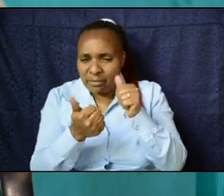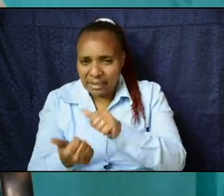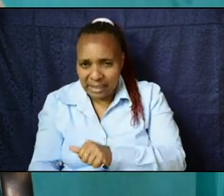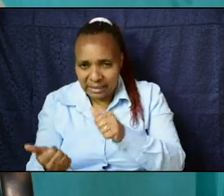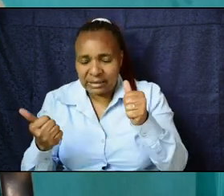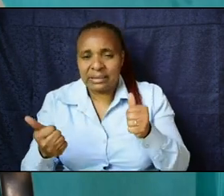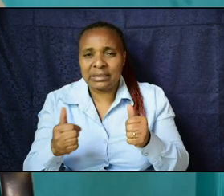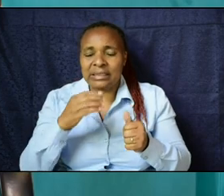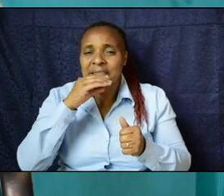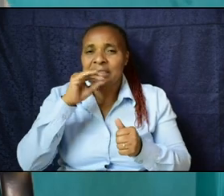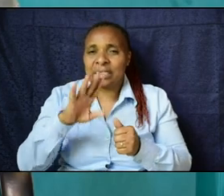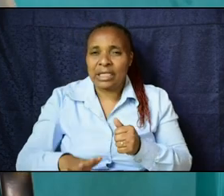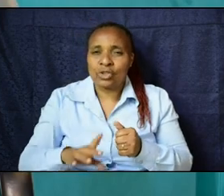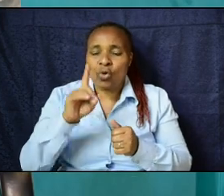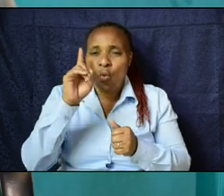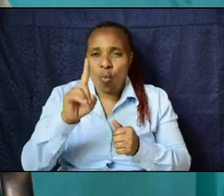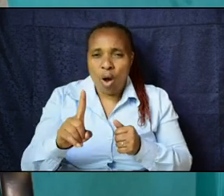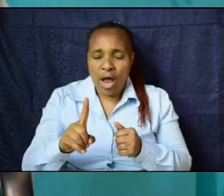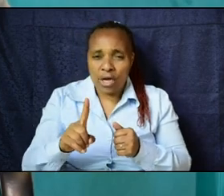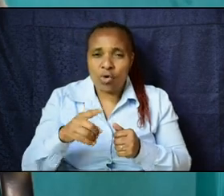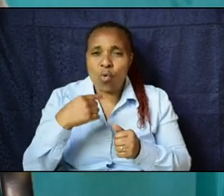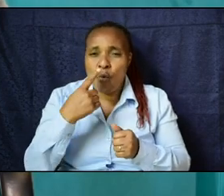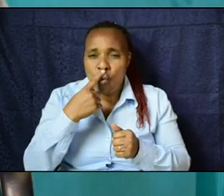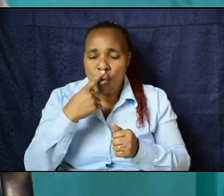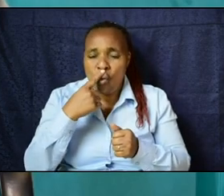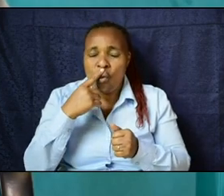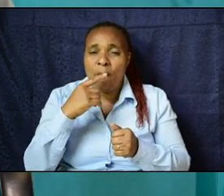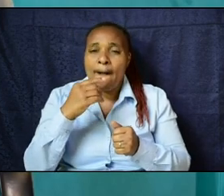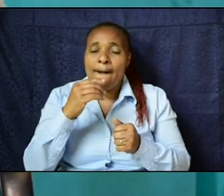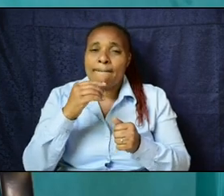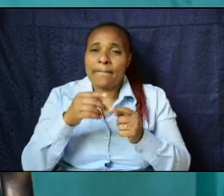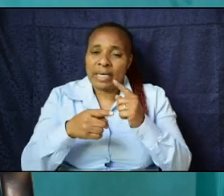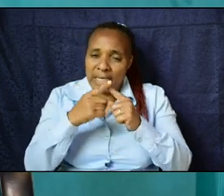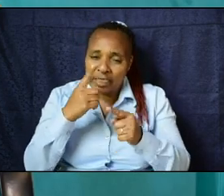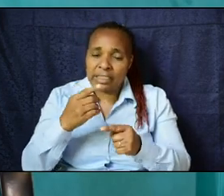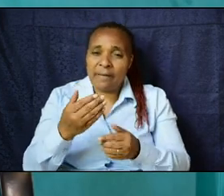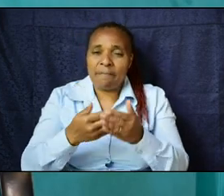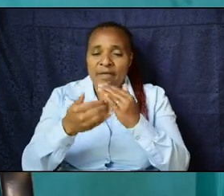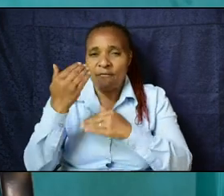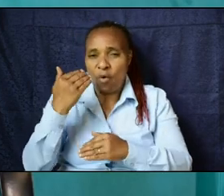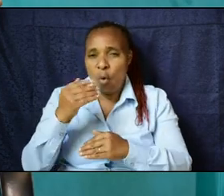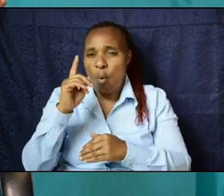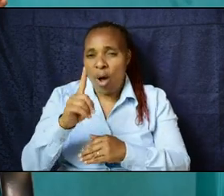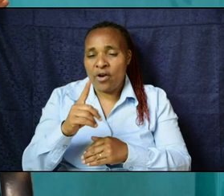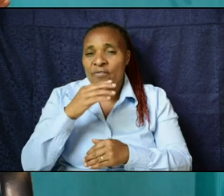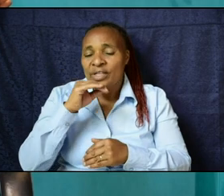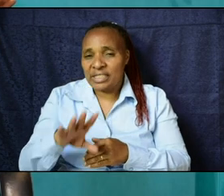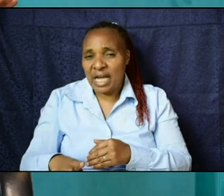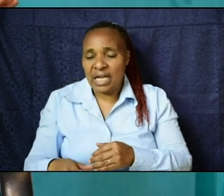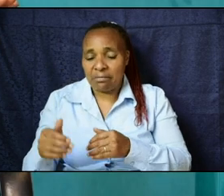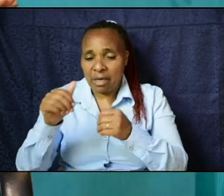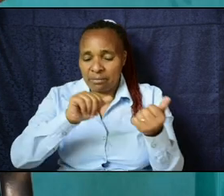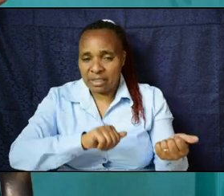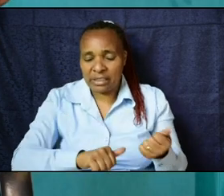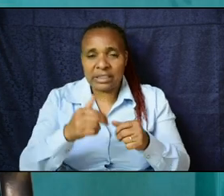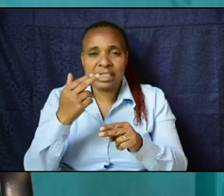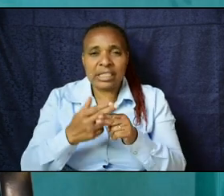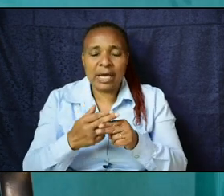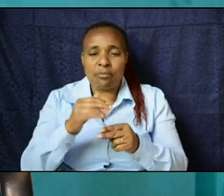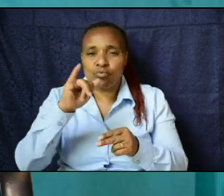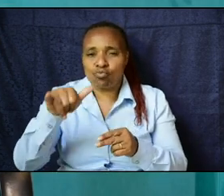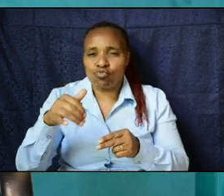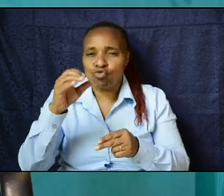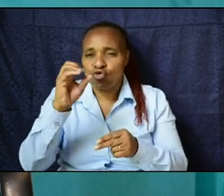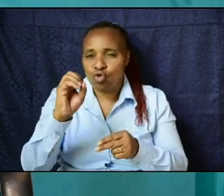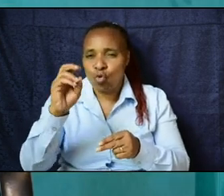sons belonging to one of the missionaries they had been killed before. And one of the sons who was baptized, his name was